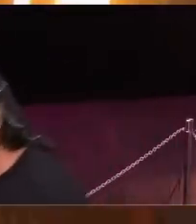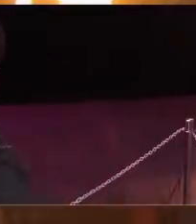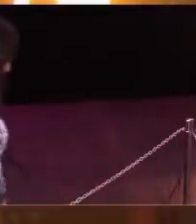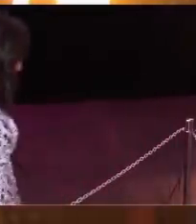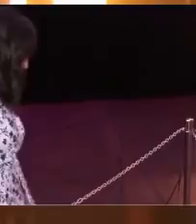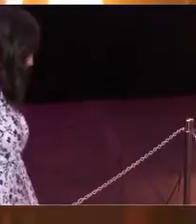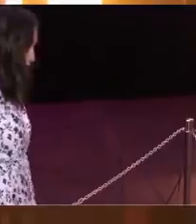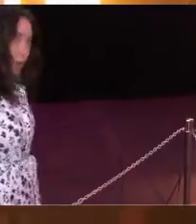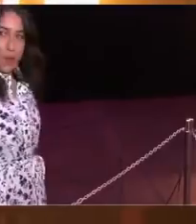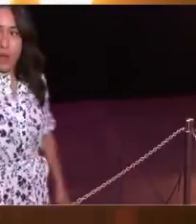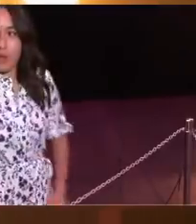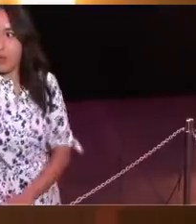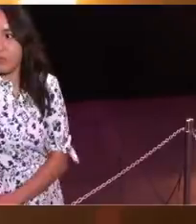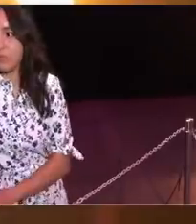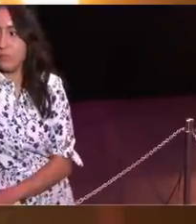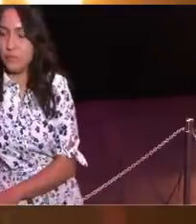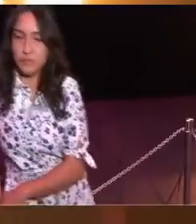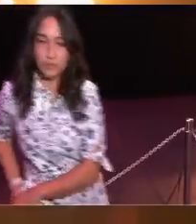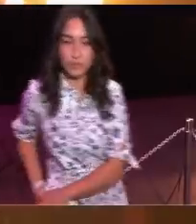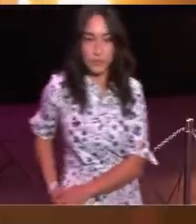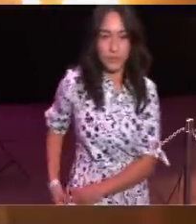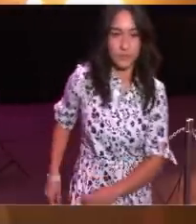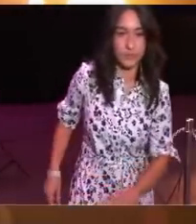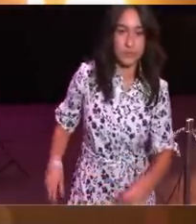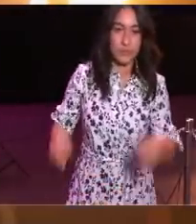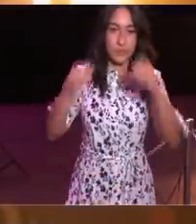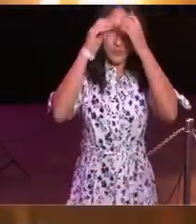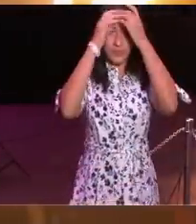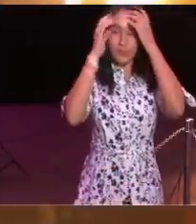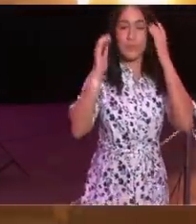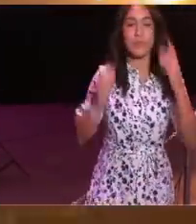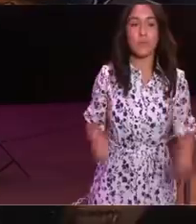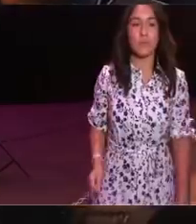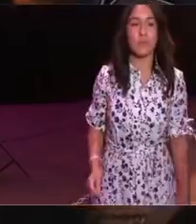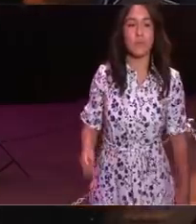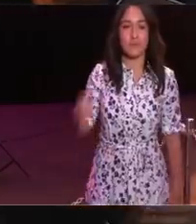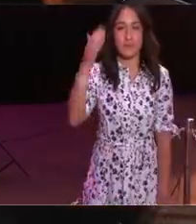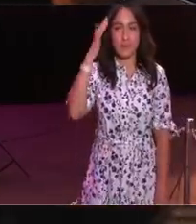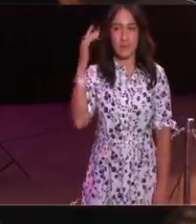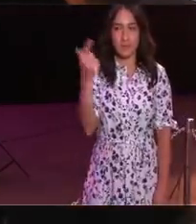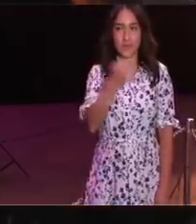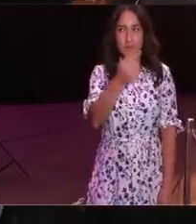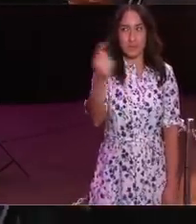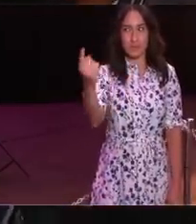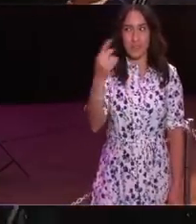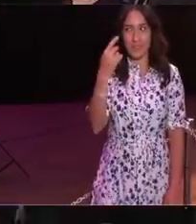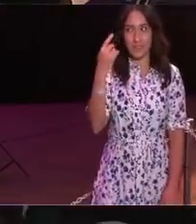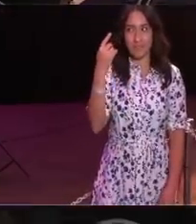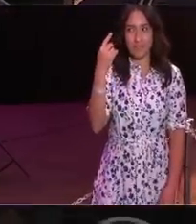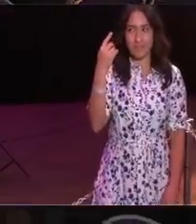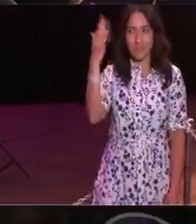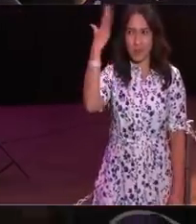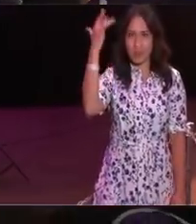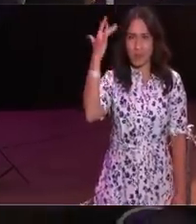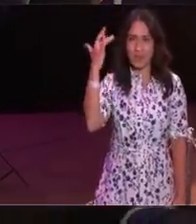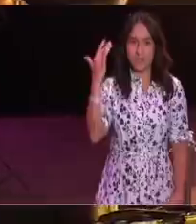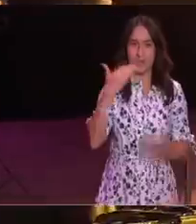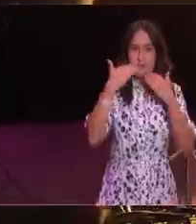al que vive reina para siempre, to the one who reigns and lives forever. I don't know about you, but I have a reason to thank God